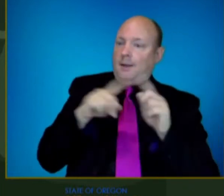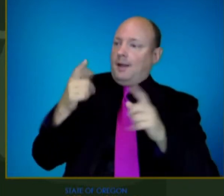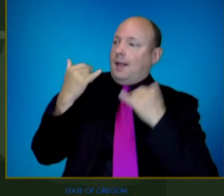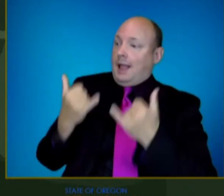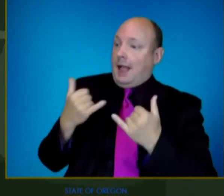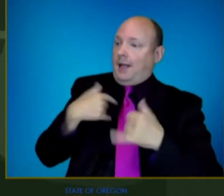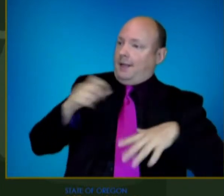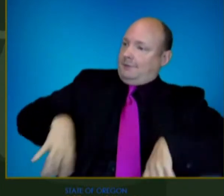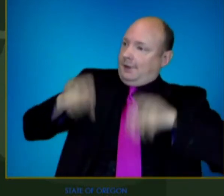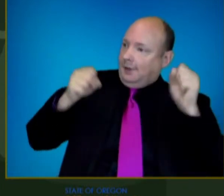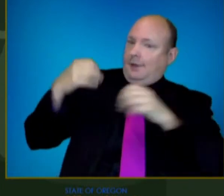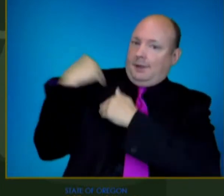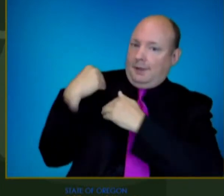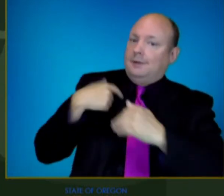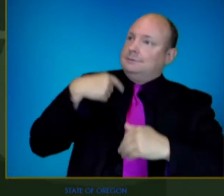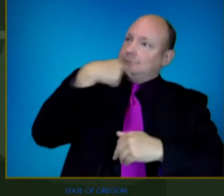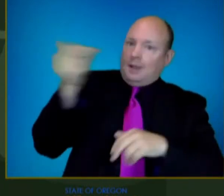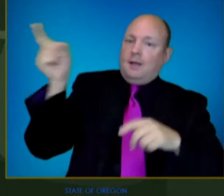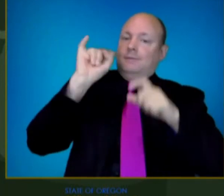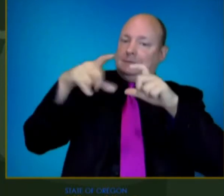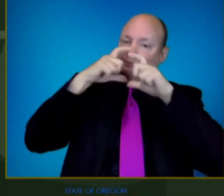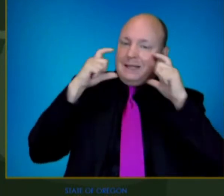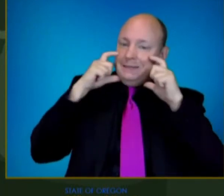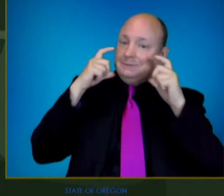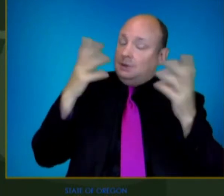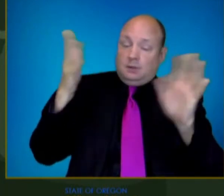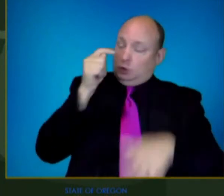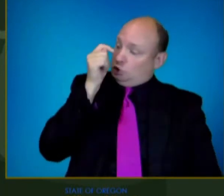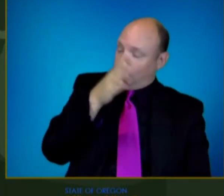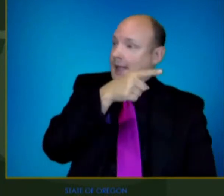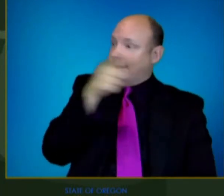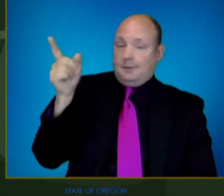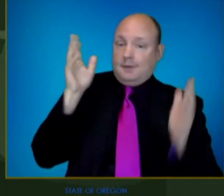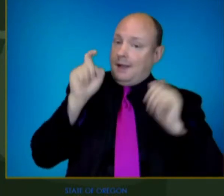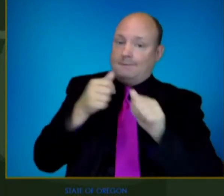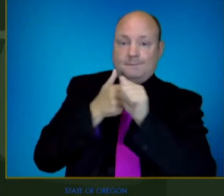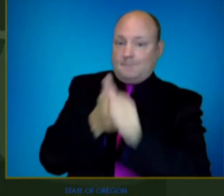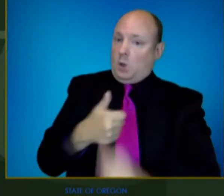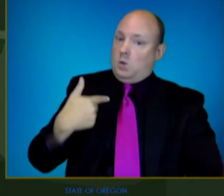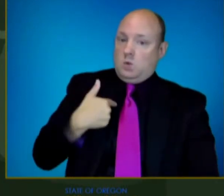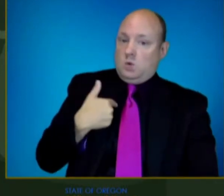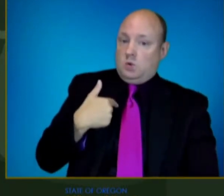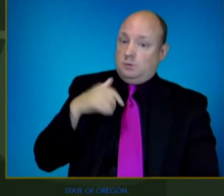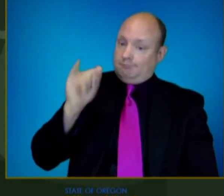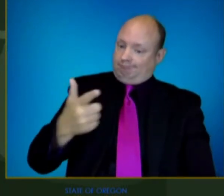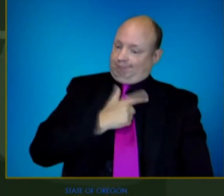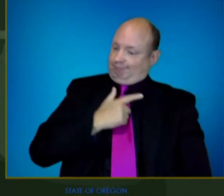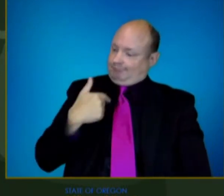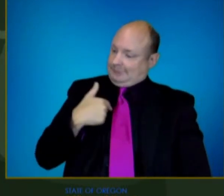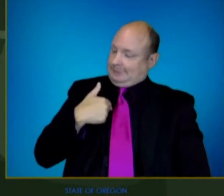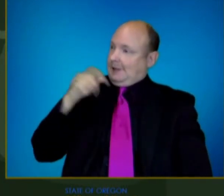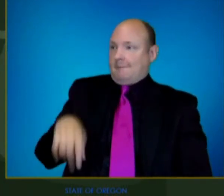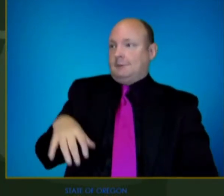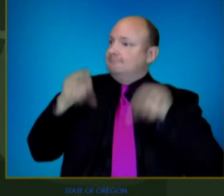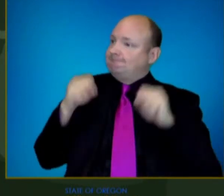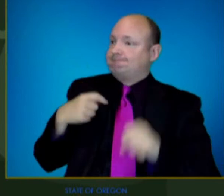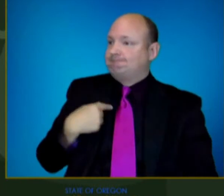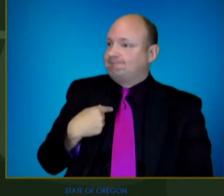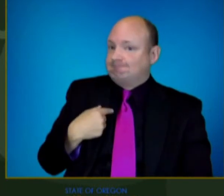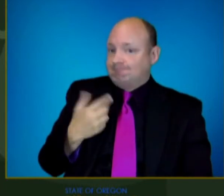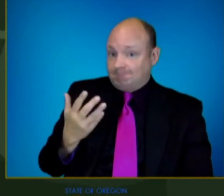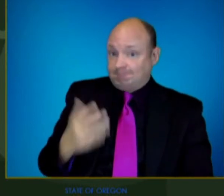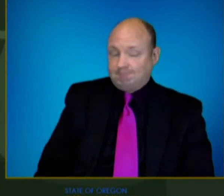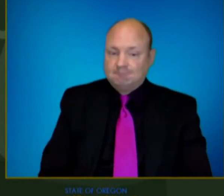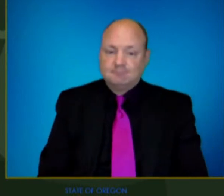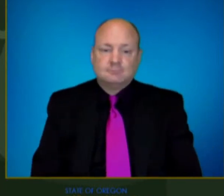vulnerable constituents. Clearly, that is not happening, and I am needing to take action at this point in time. Thank you.